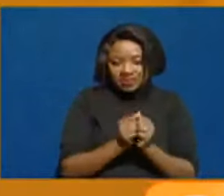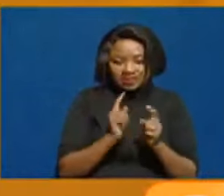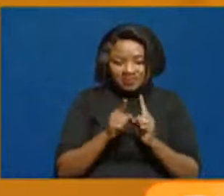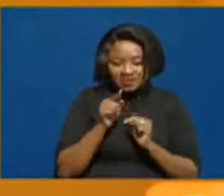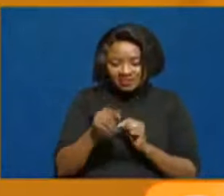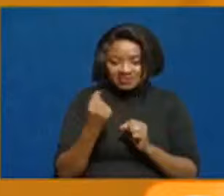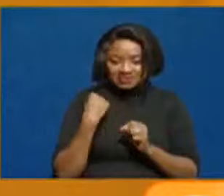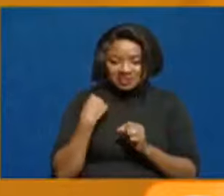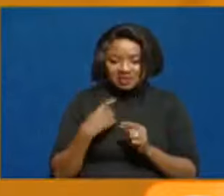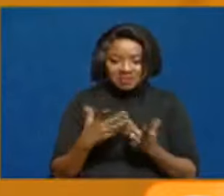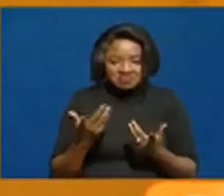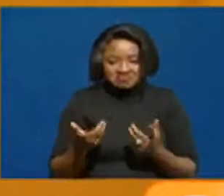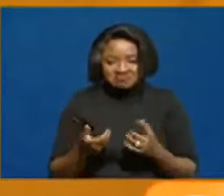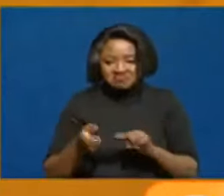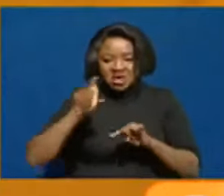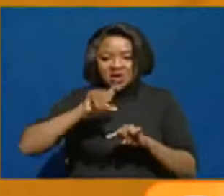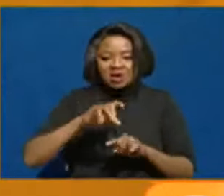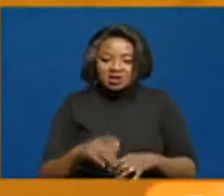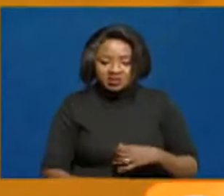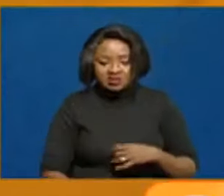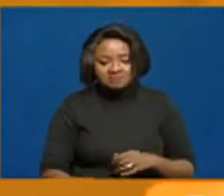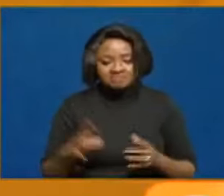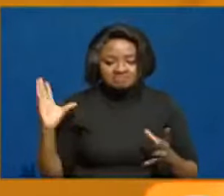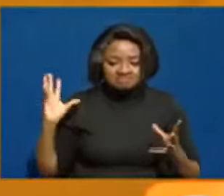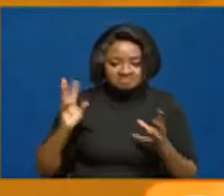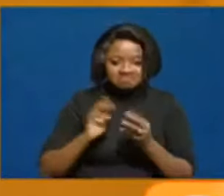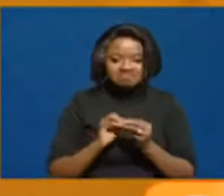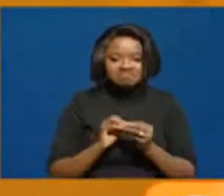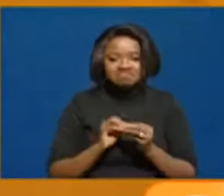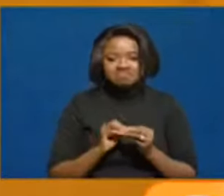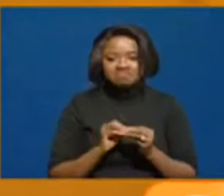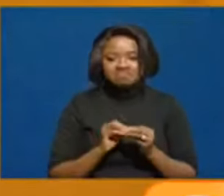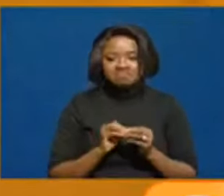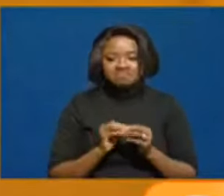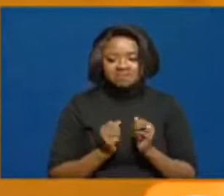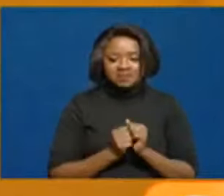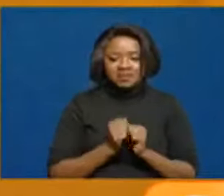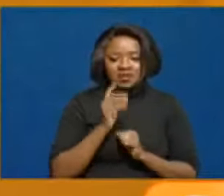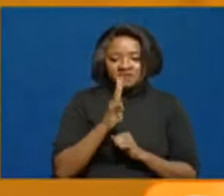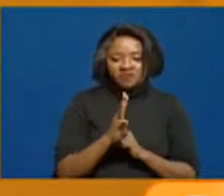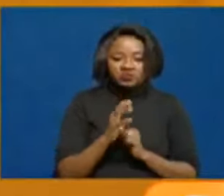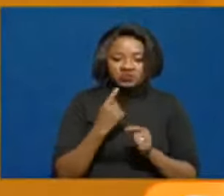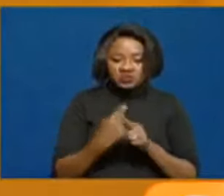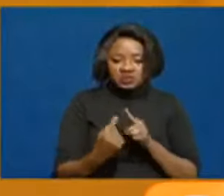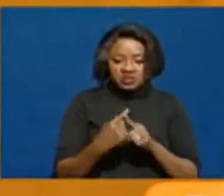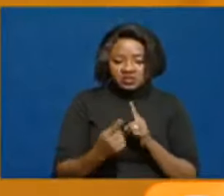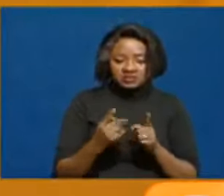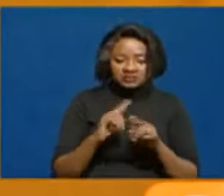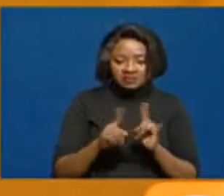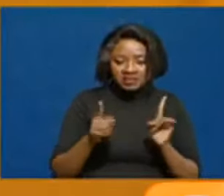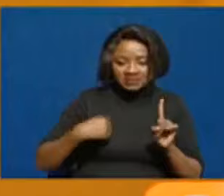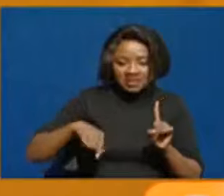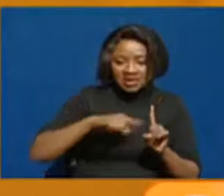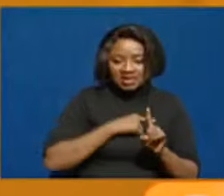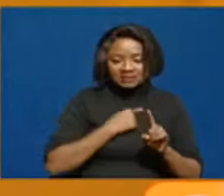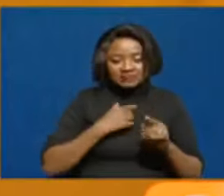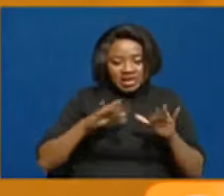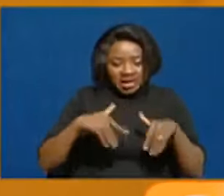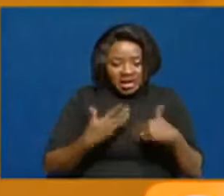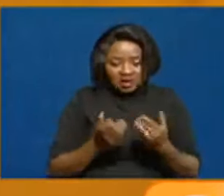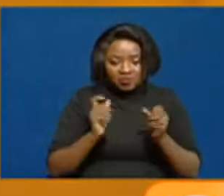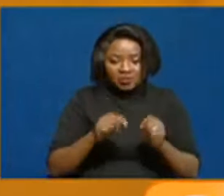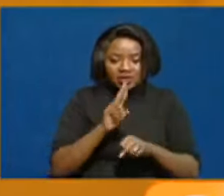doubled or even tripled over the last 14 years. So how can we resource the counties to be able